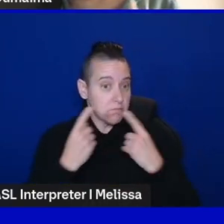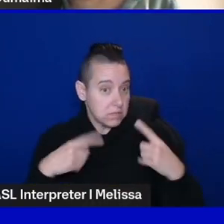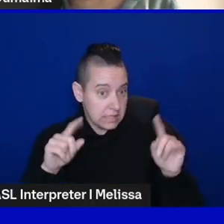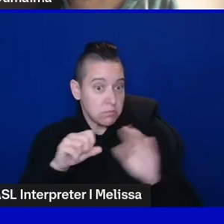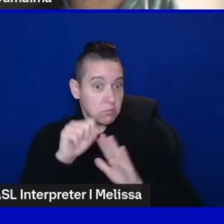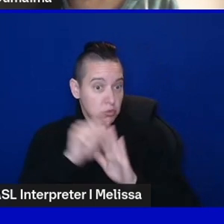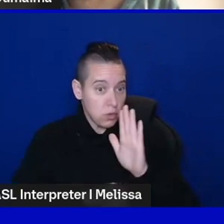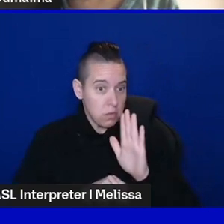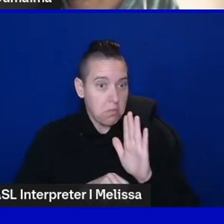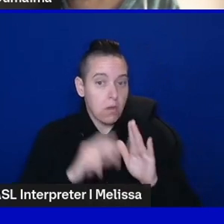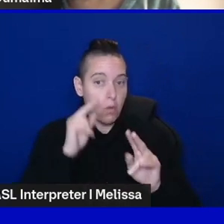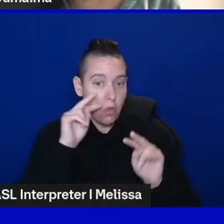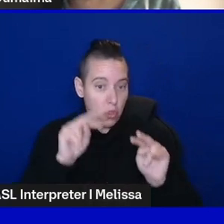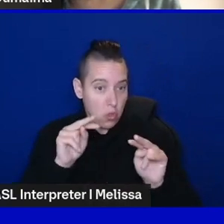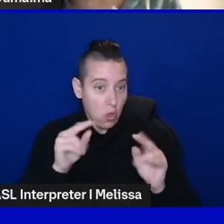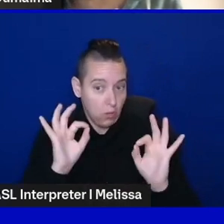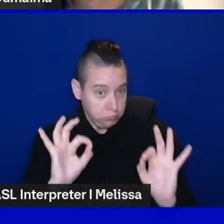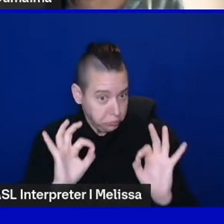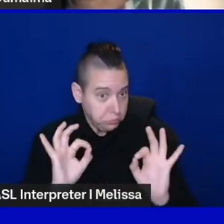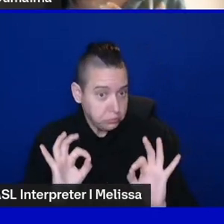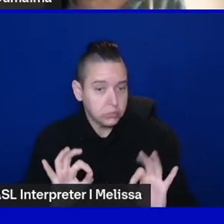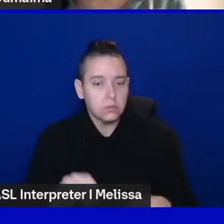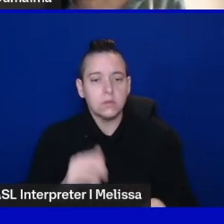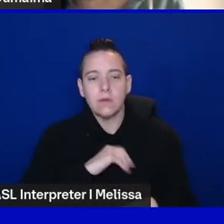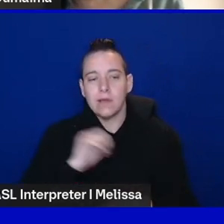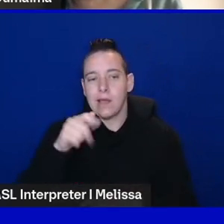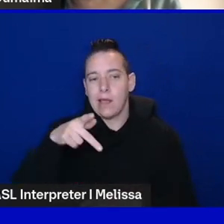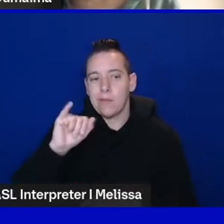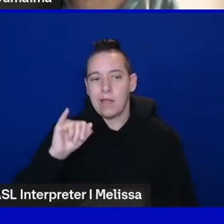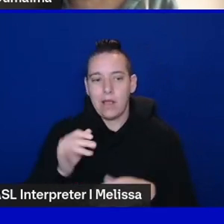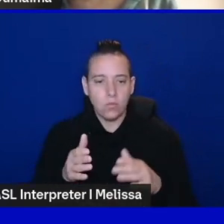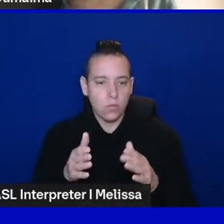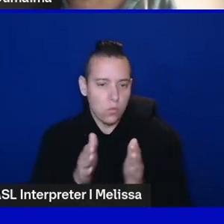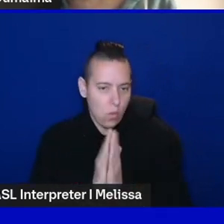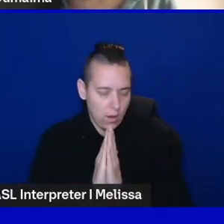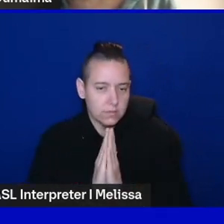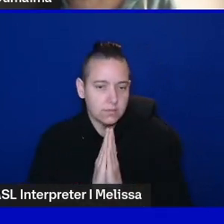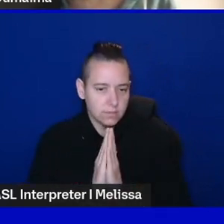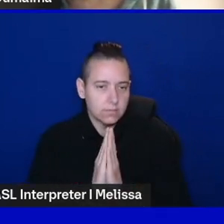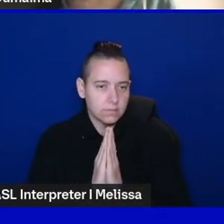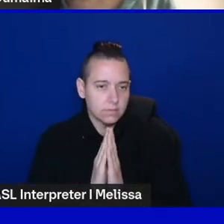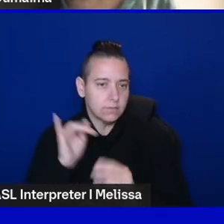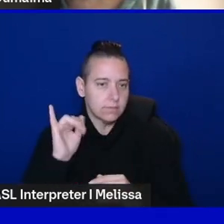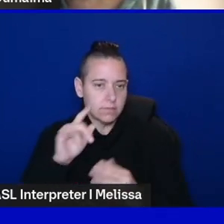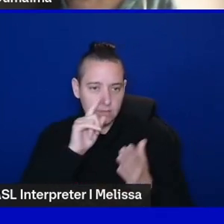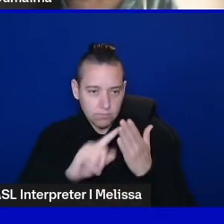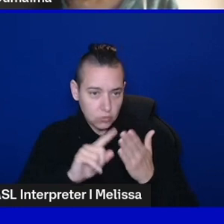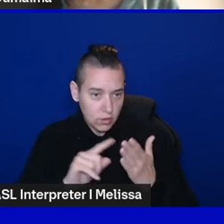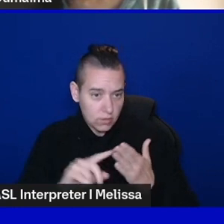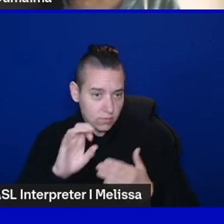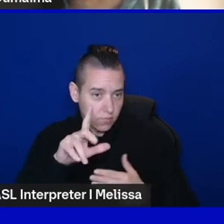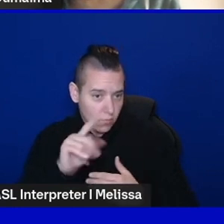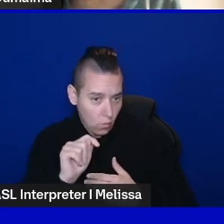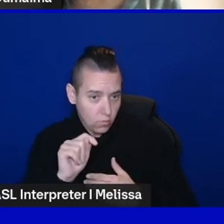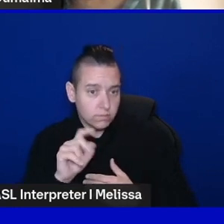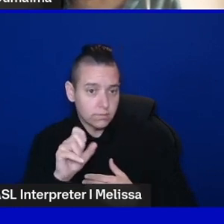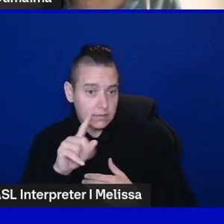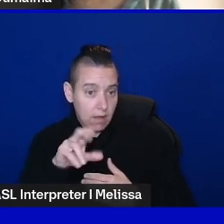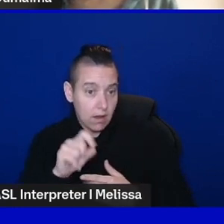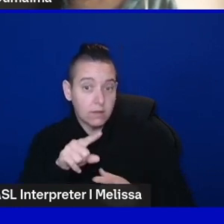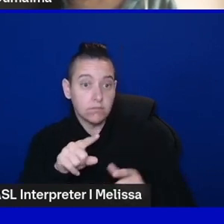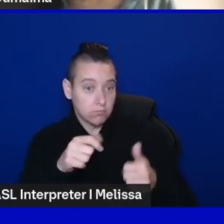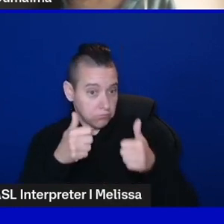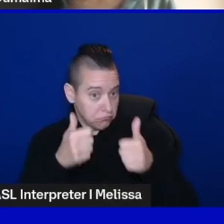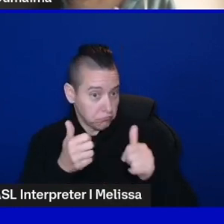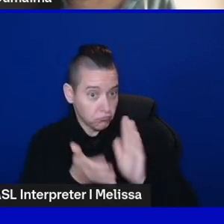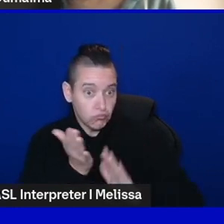check the health of the Vault cluster. So we run an API request or calls with the task check Vault status. And if the Vault is up